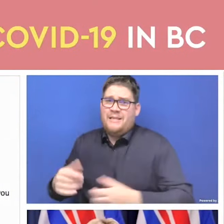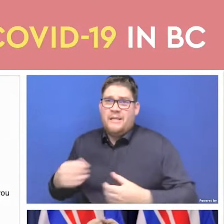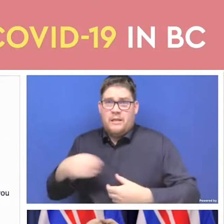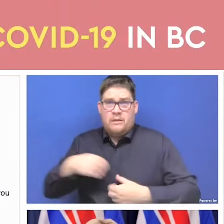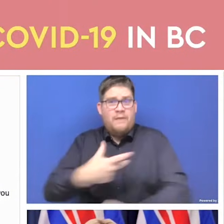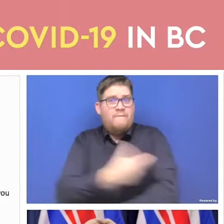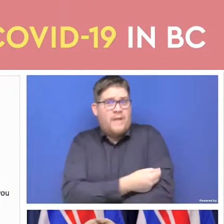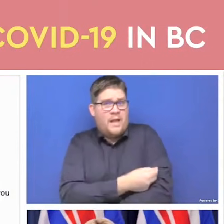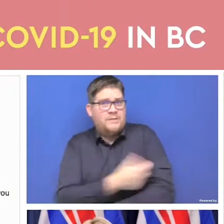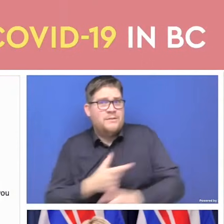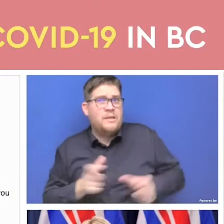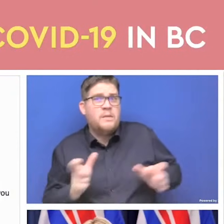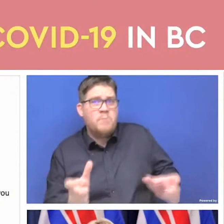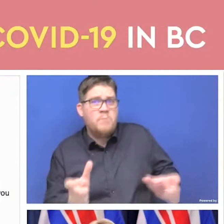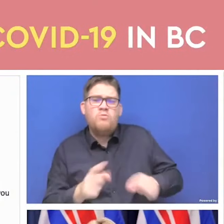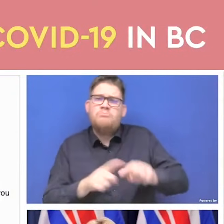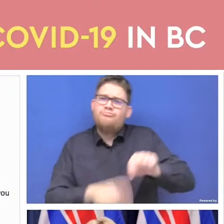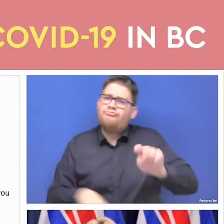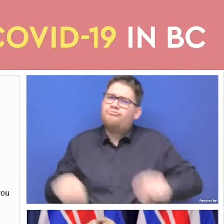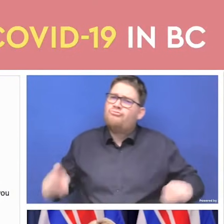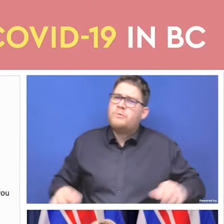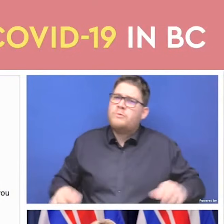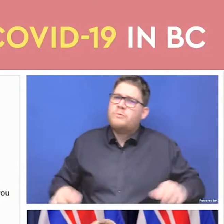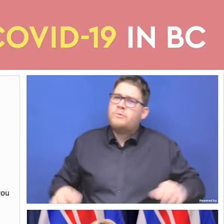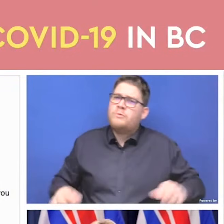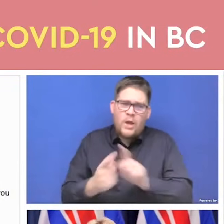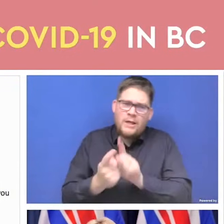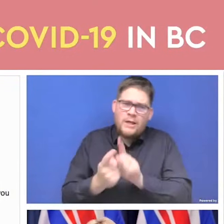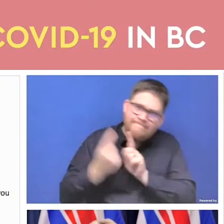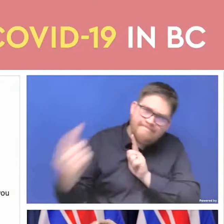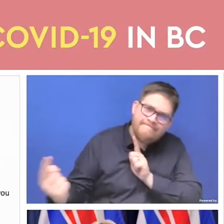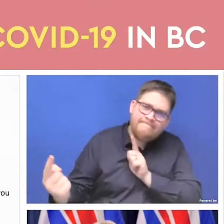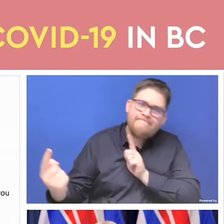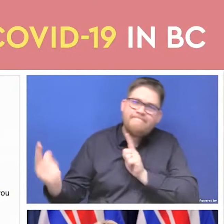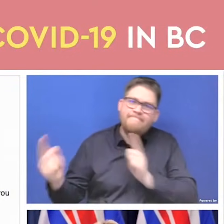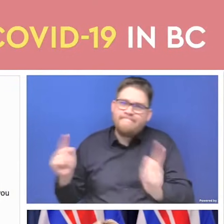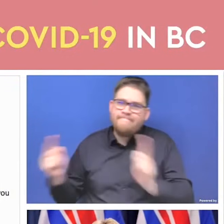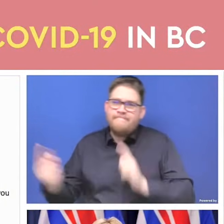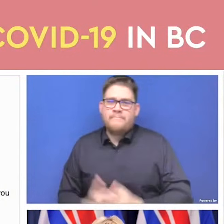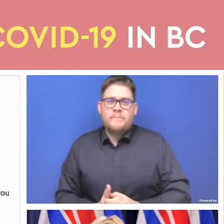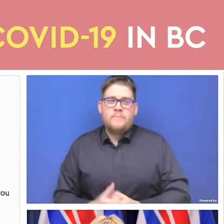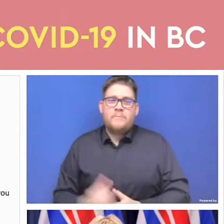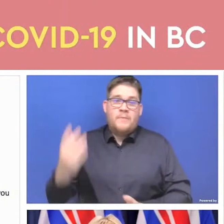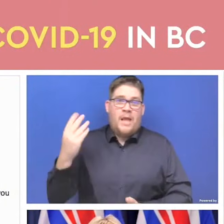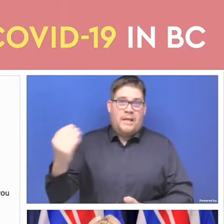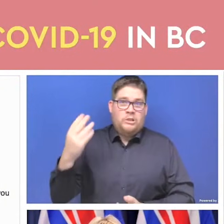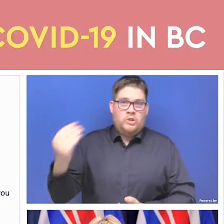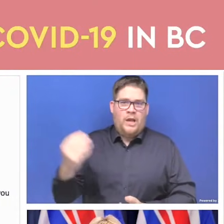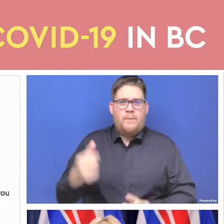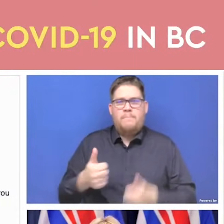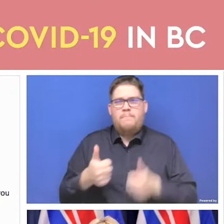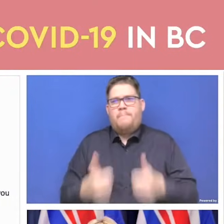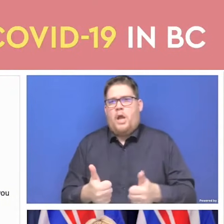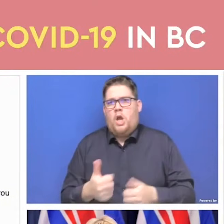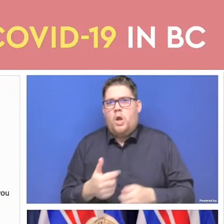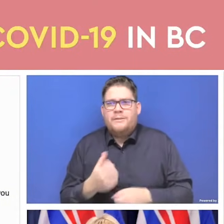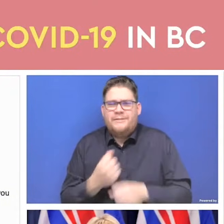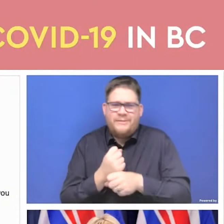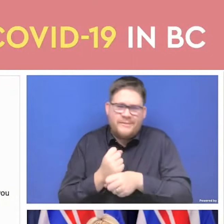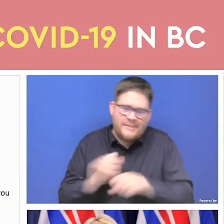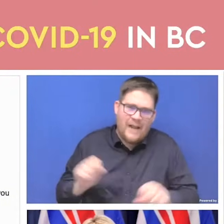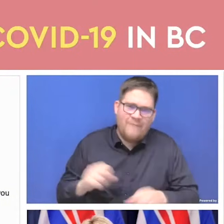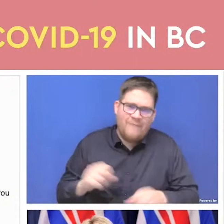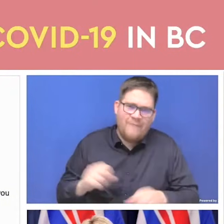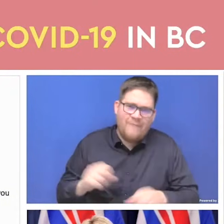respect personal space. Stay outdoors. It's always safer than indoors. I know it's a challenge as we're going into winter, but if